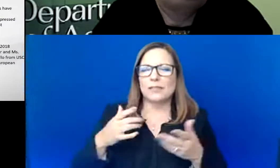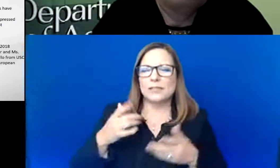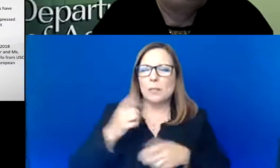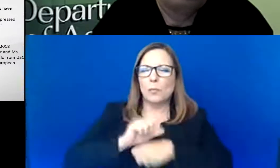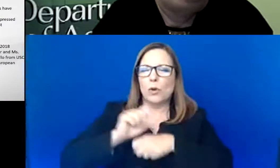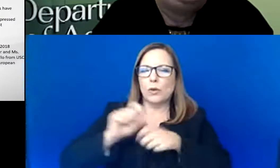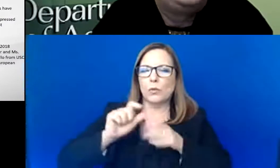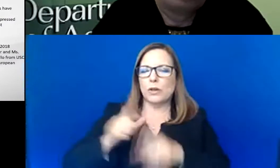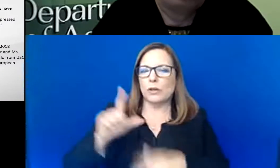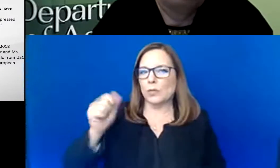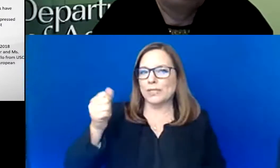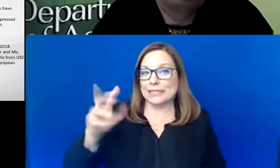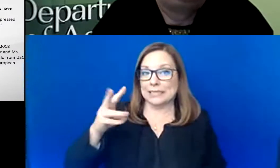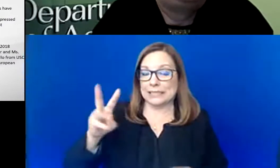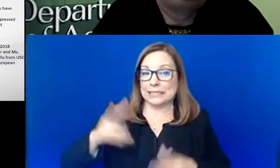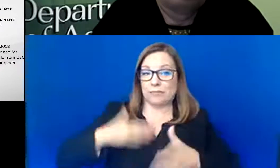As a region, we became